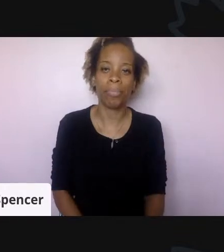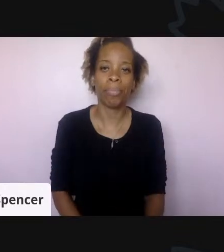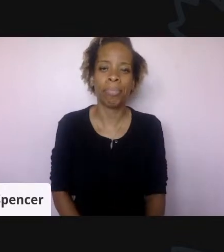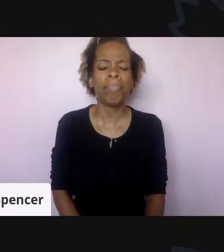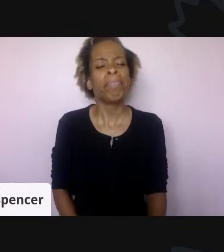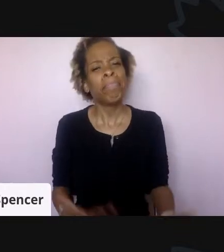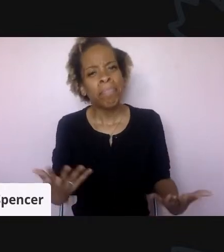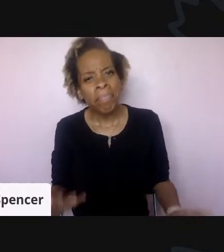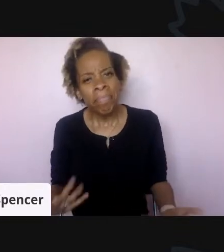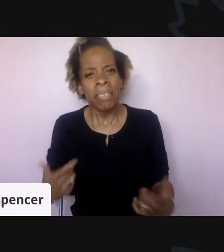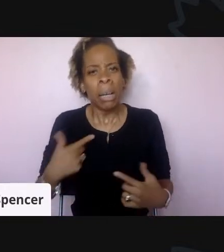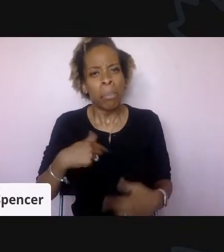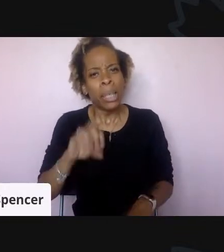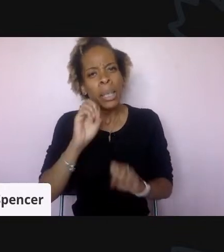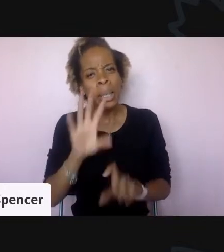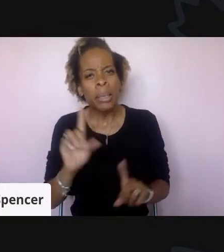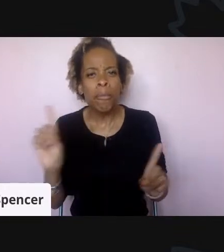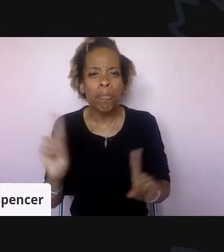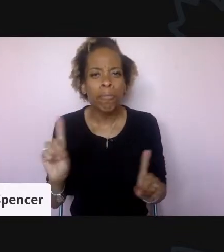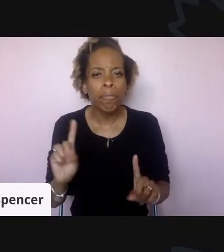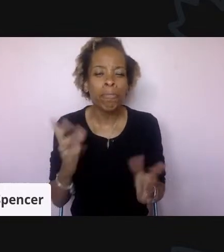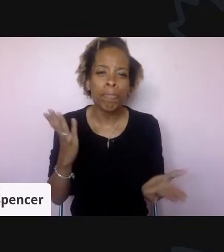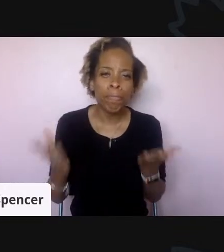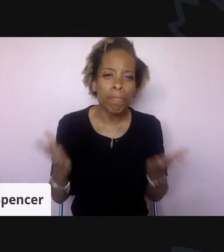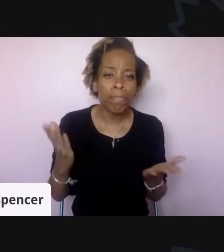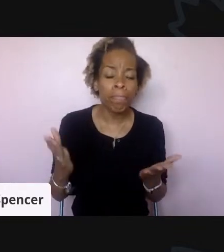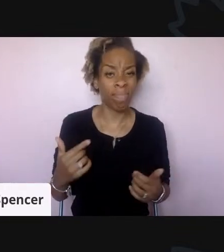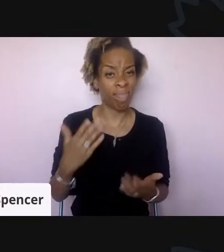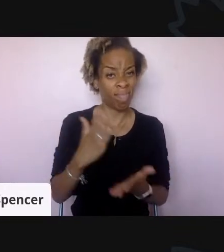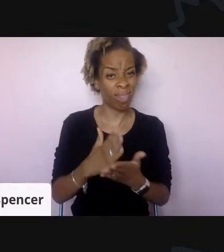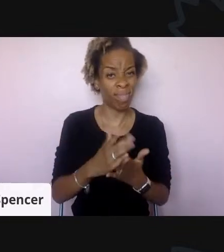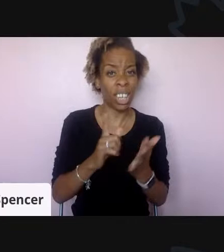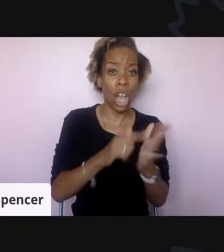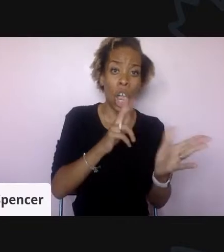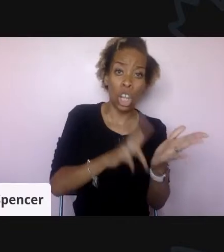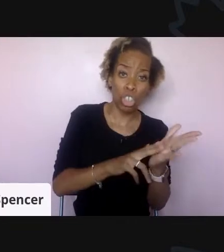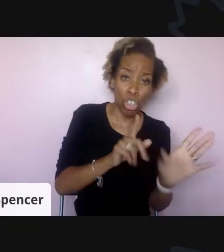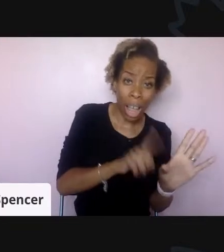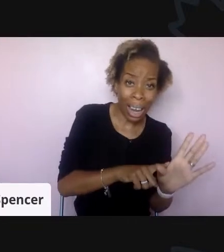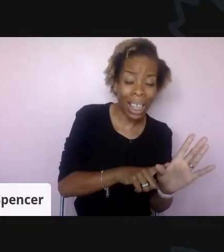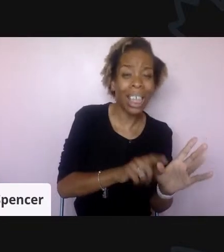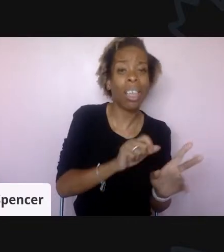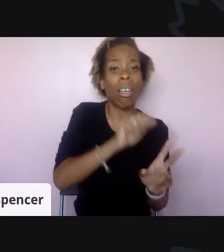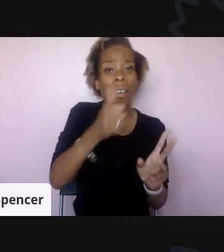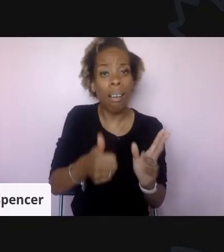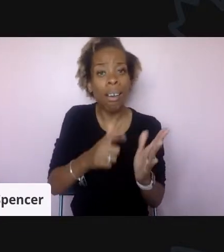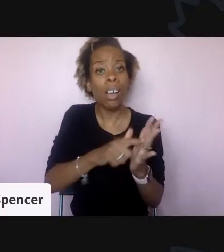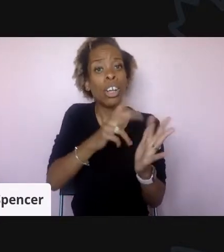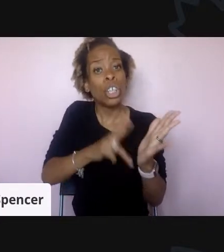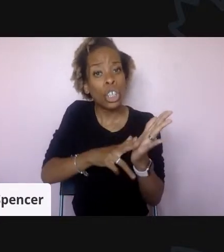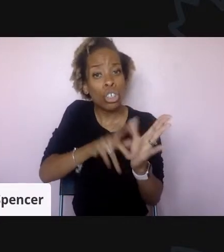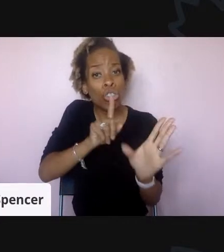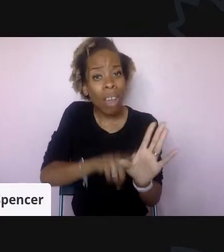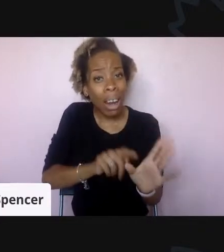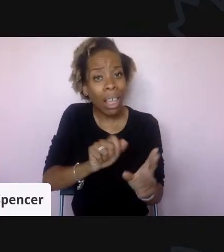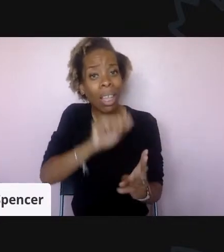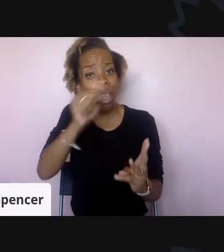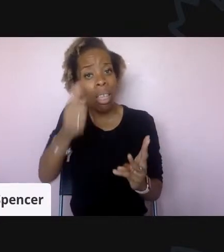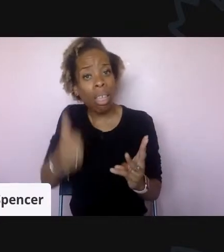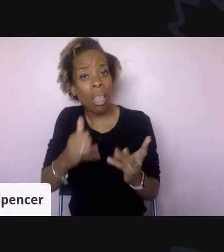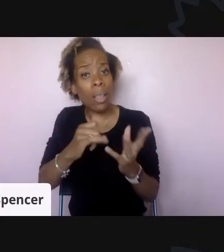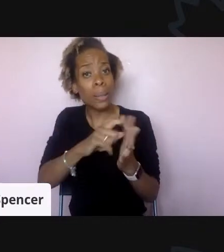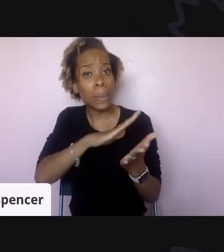want to say is just build on what both Jenny and Seth have actually said. My research itself